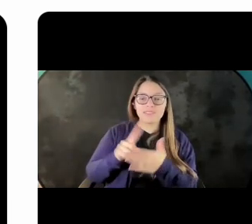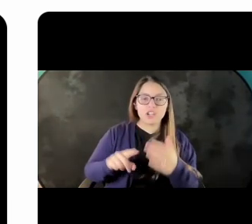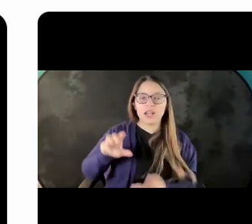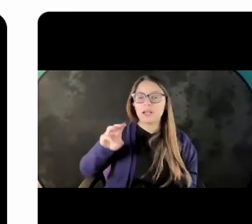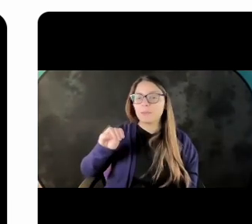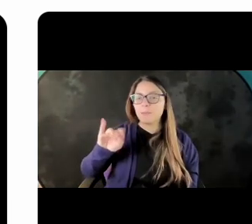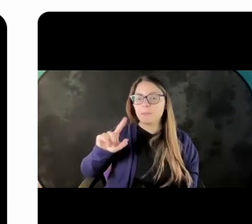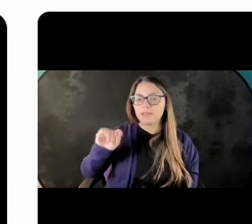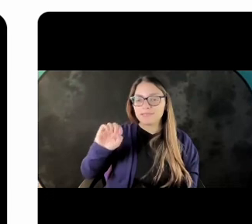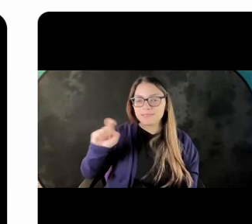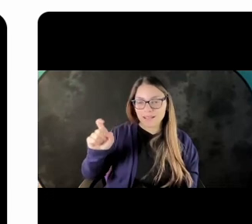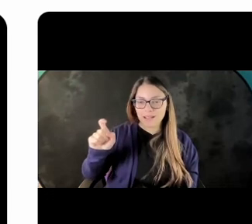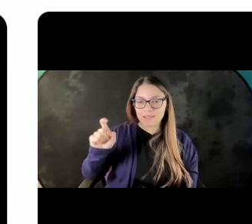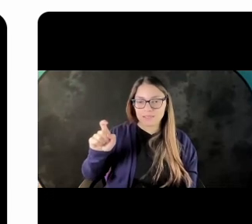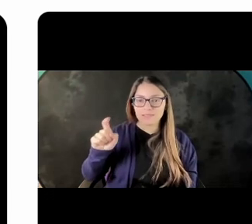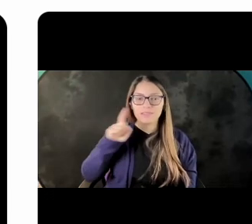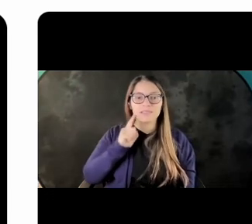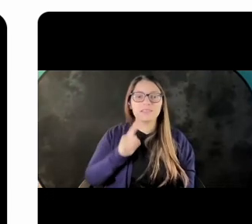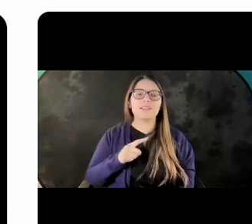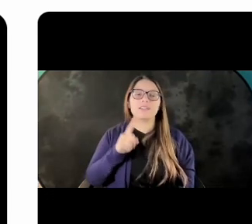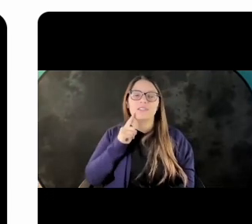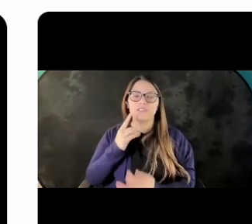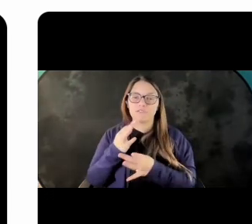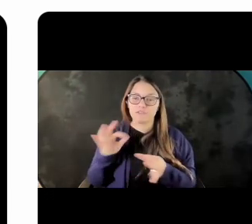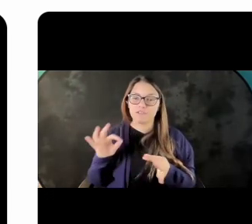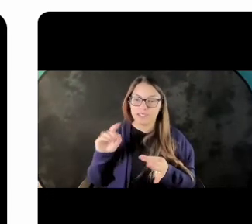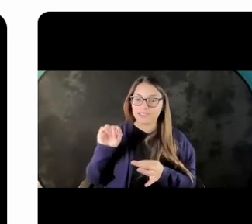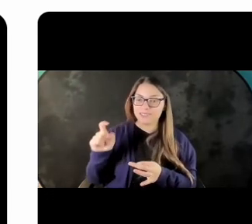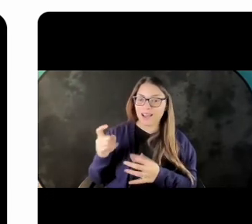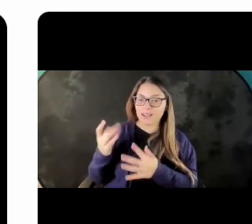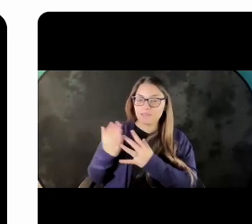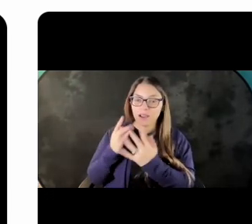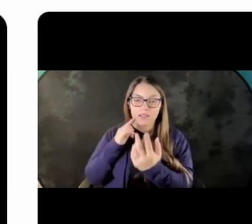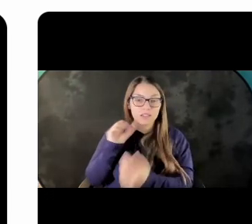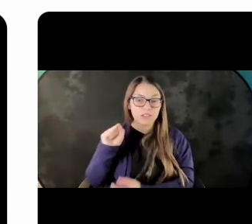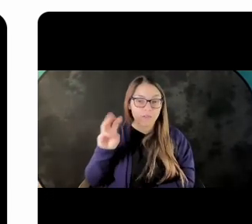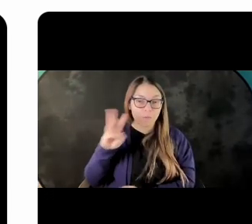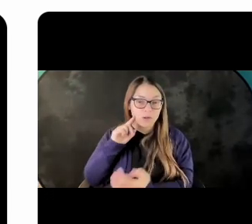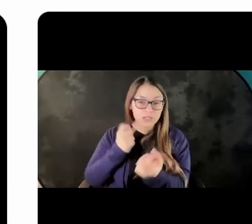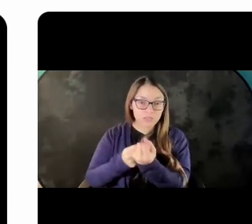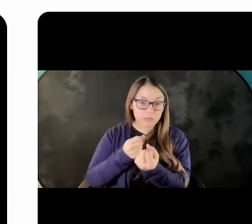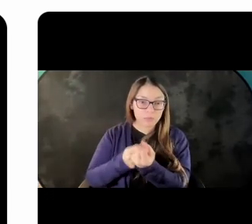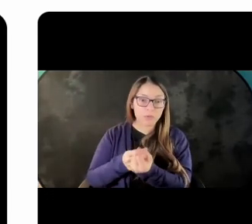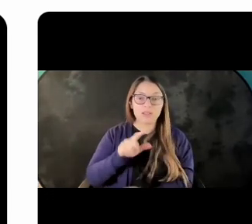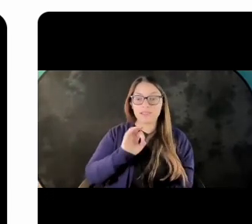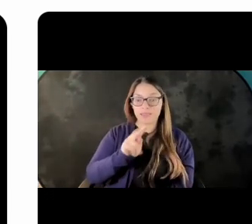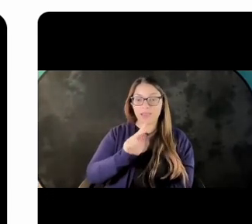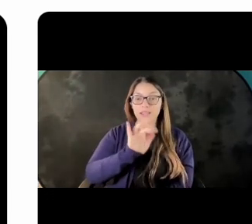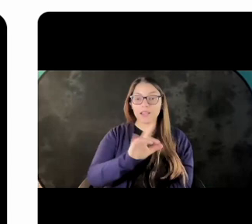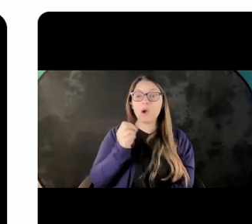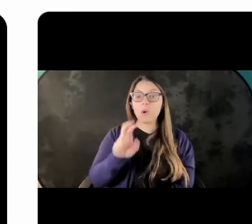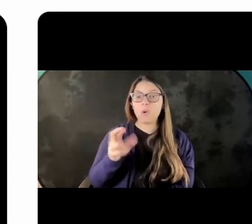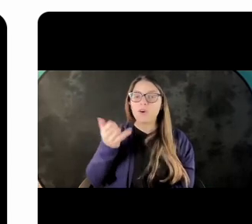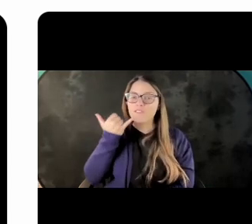tax-free filing software and support. There's a link there, or phone